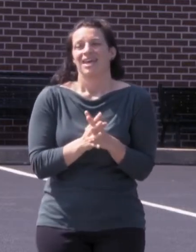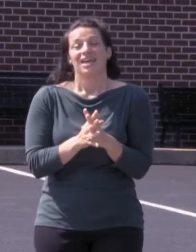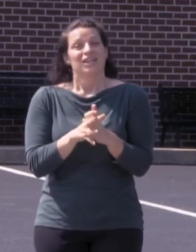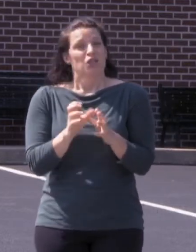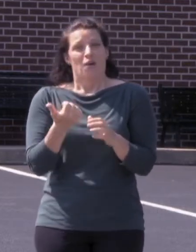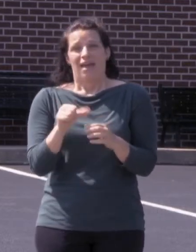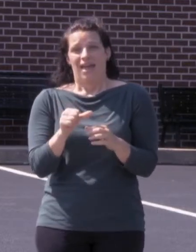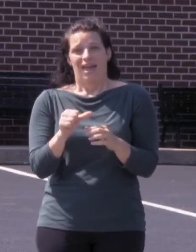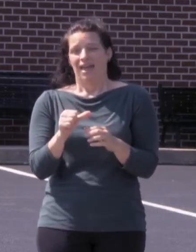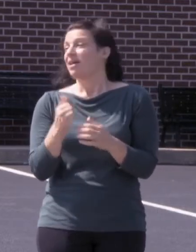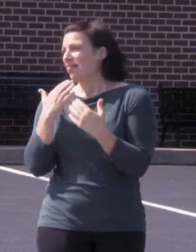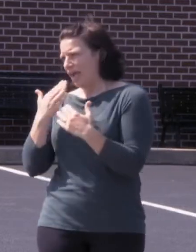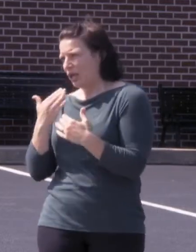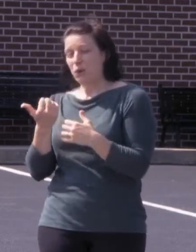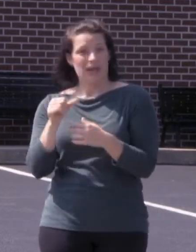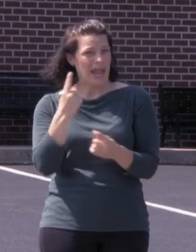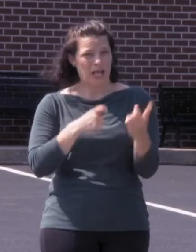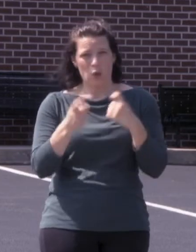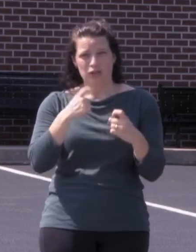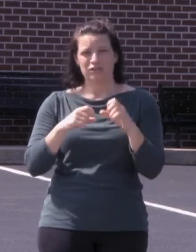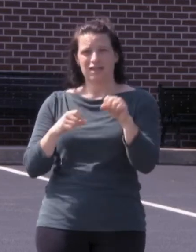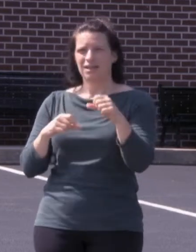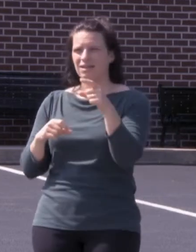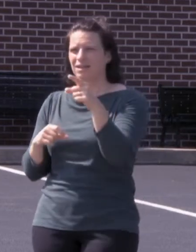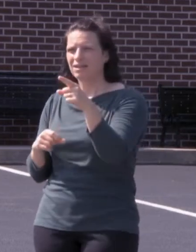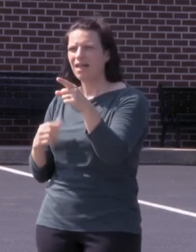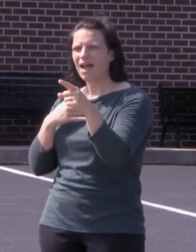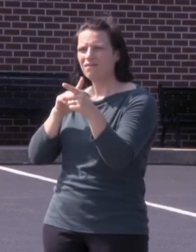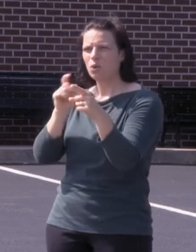So, thank you, Donna. Any questions? Yes.